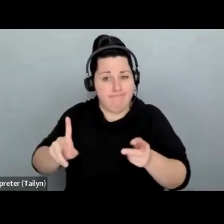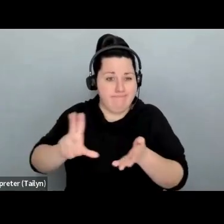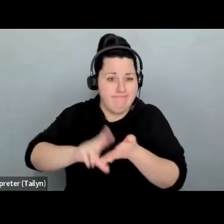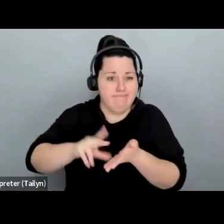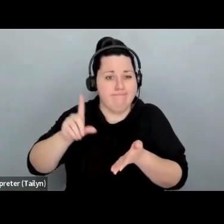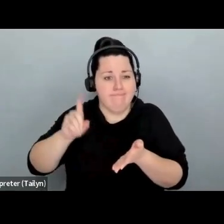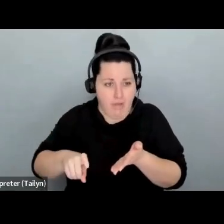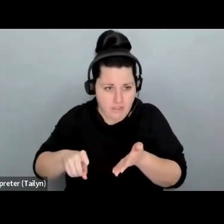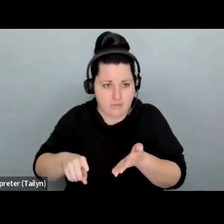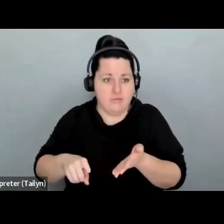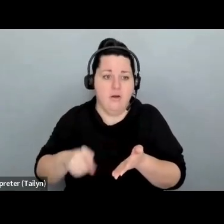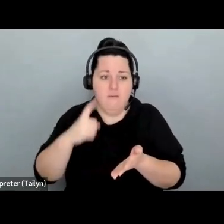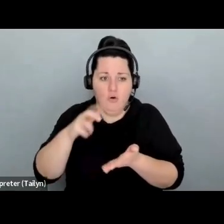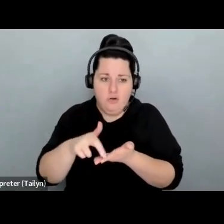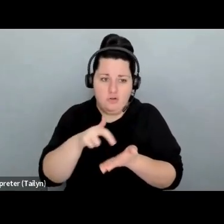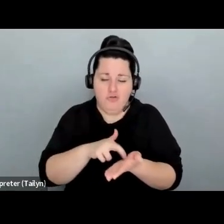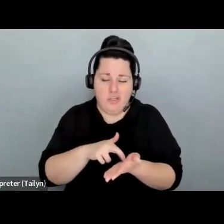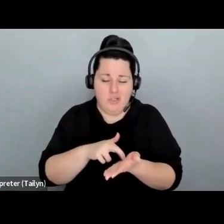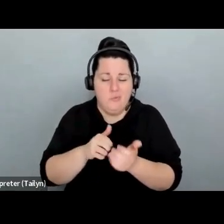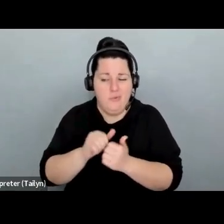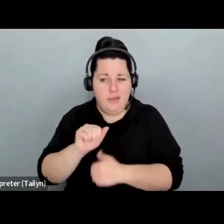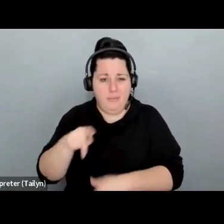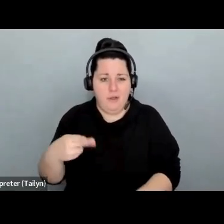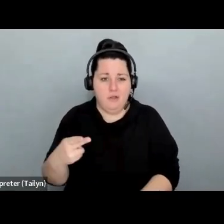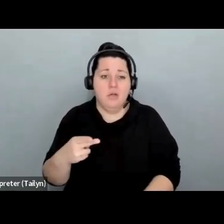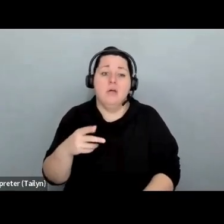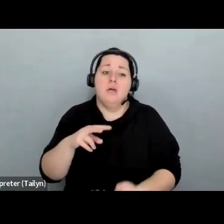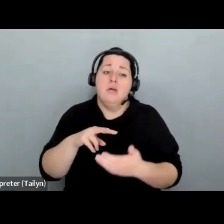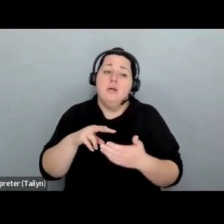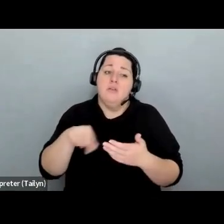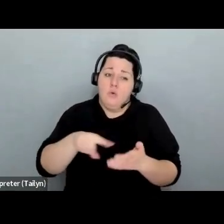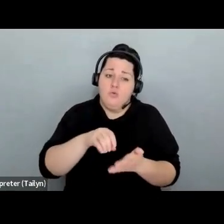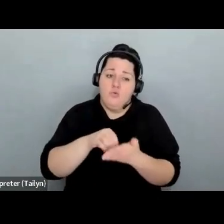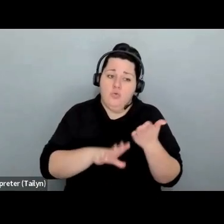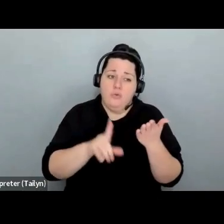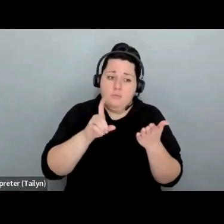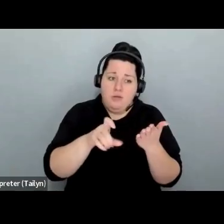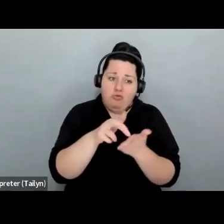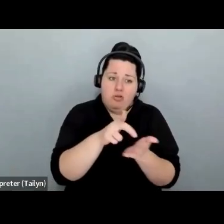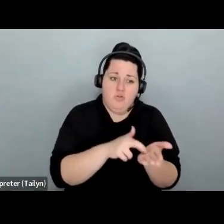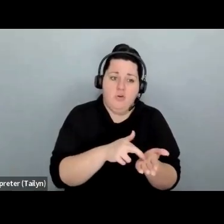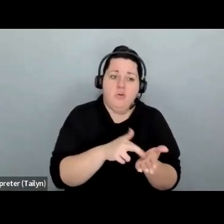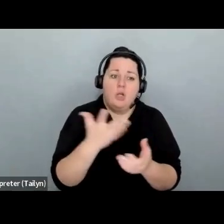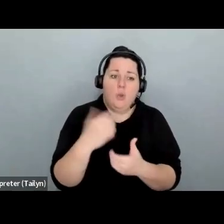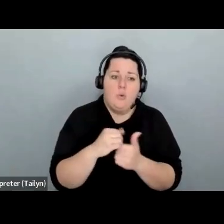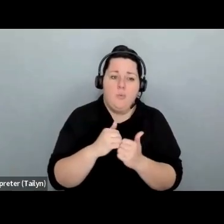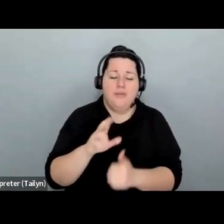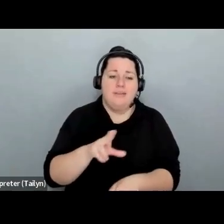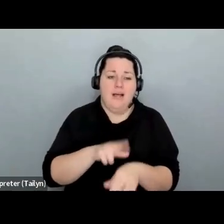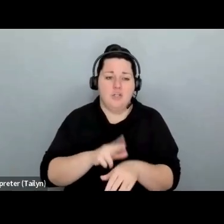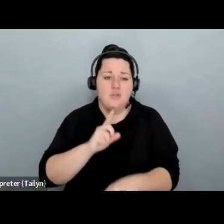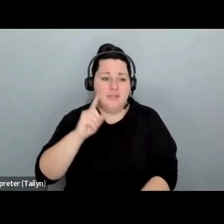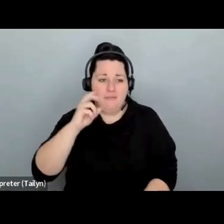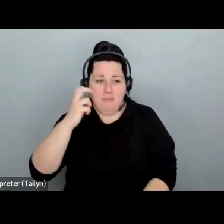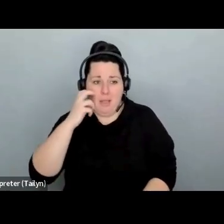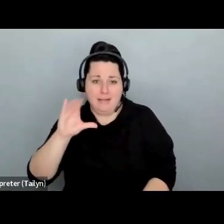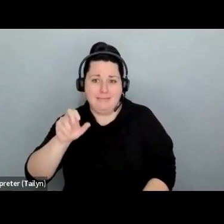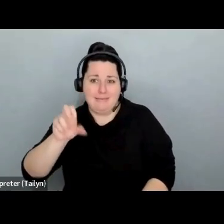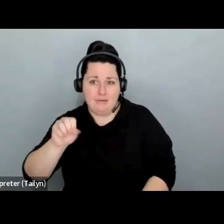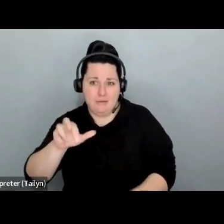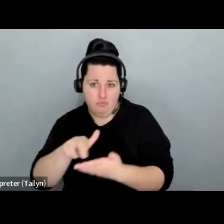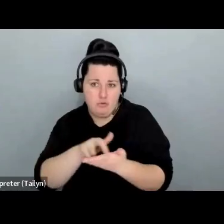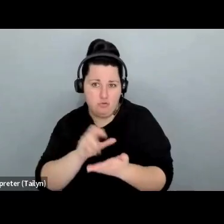with APH. These students must also be registered and included in the National Deafblind Census Registry.